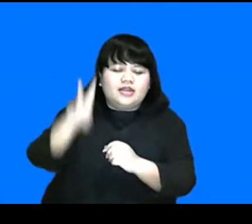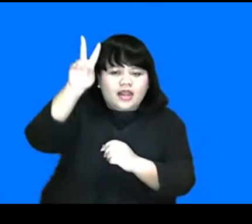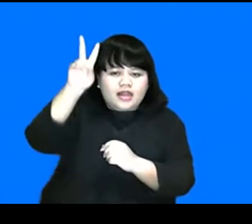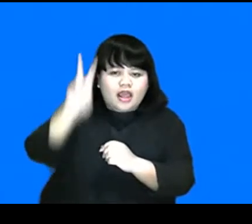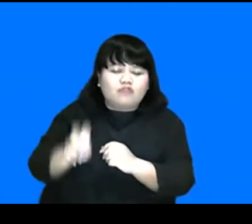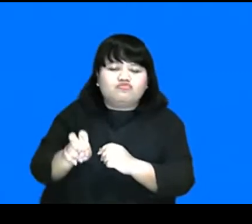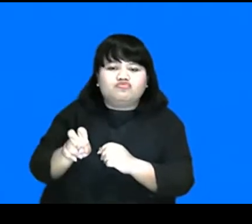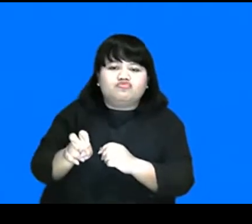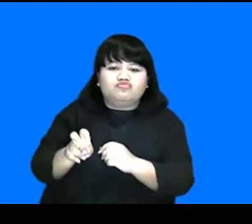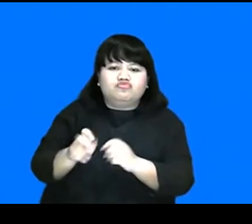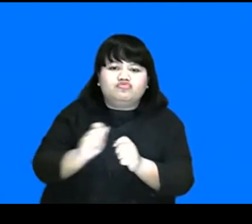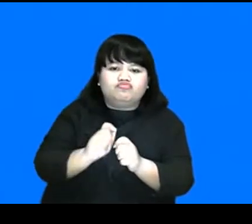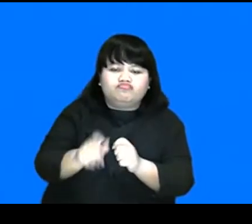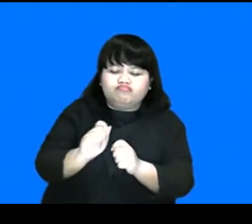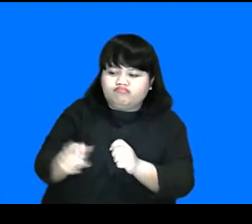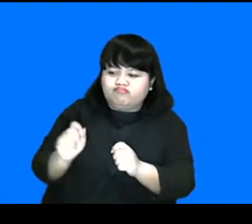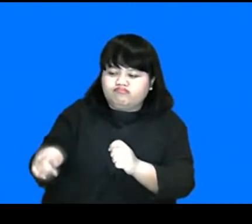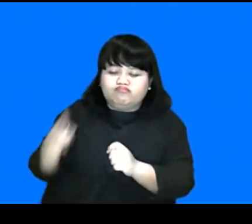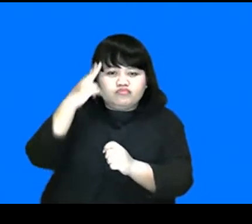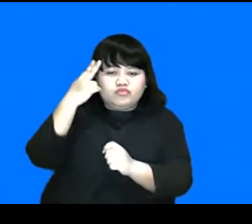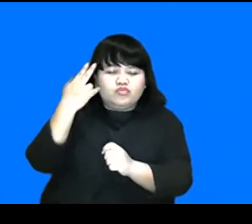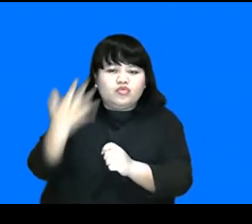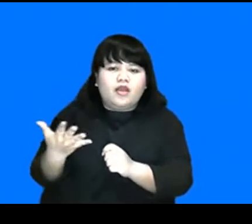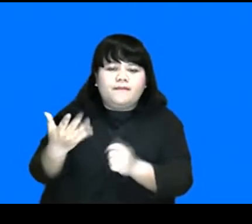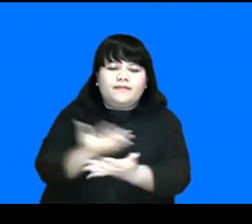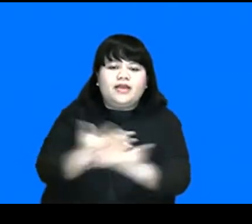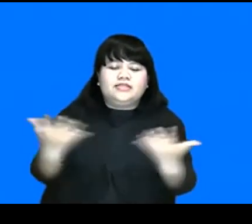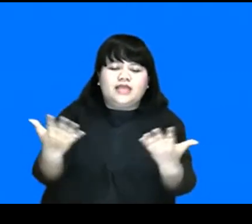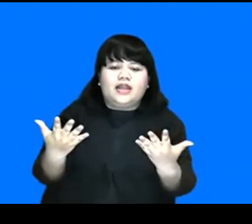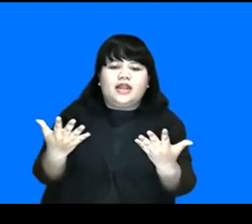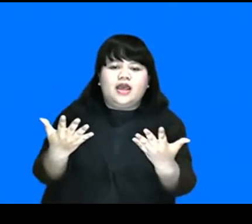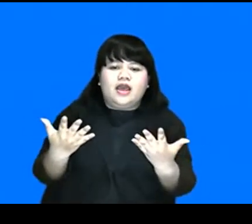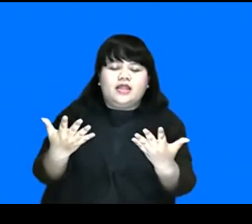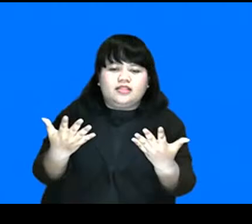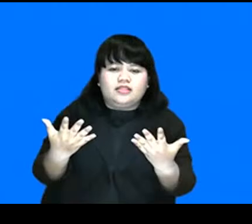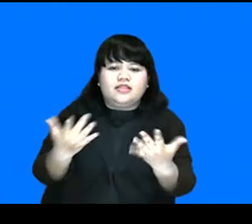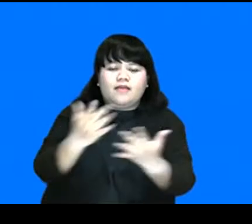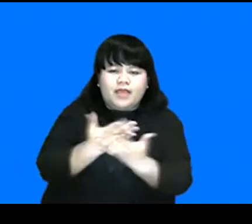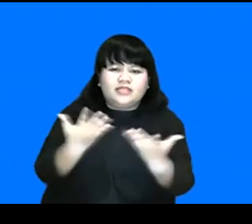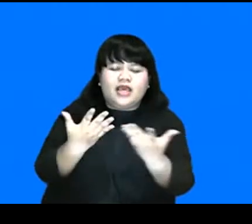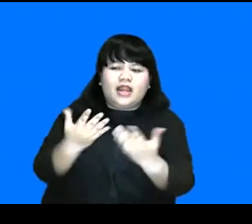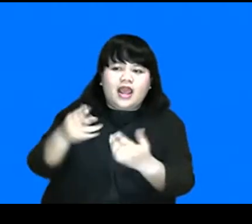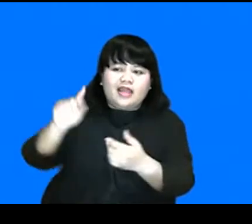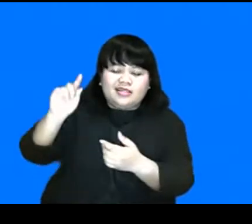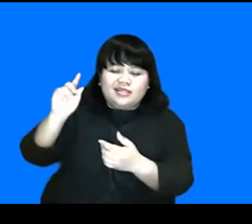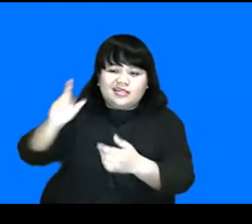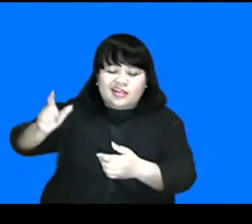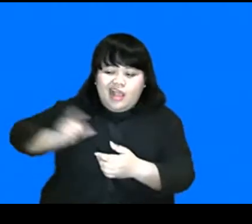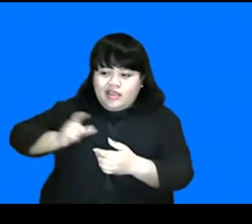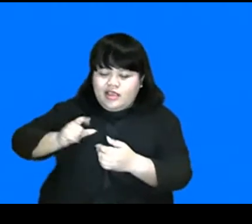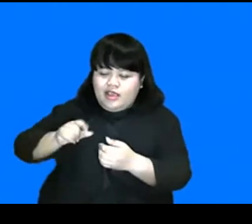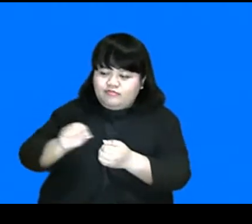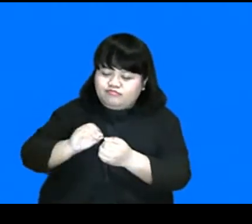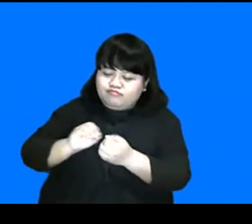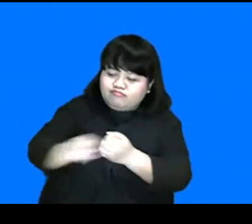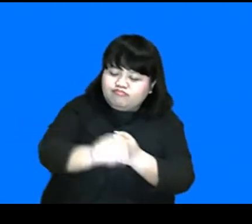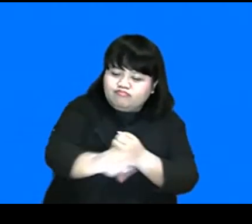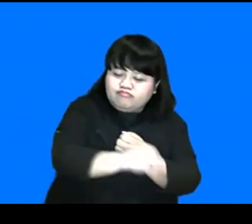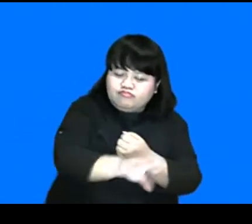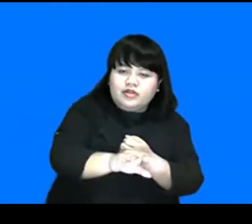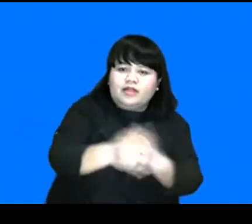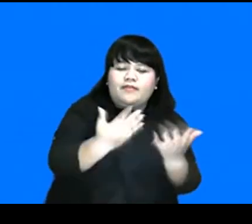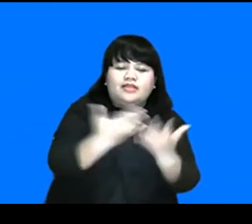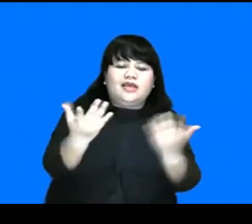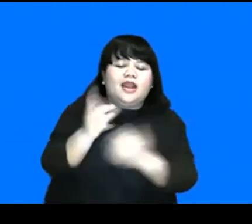rich to the rest. I think here is an opportunity. We know we have several problems. We know we